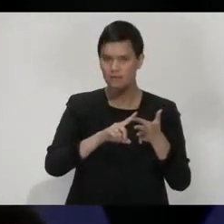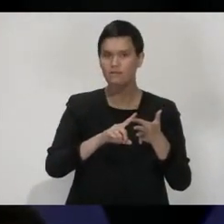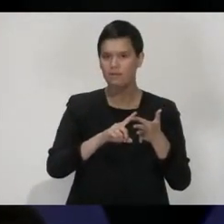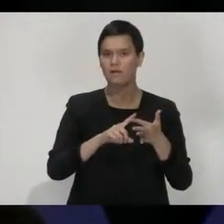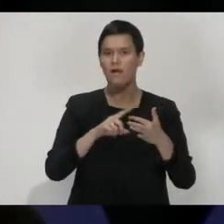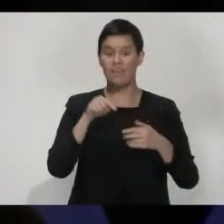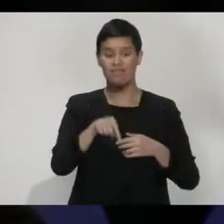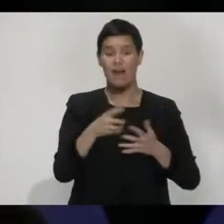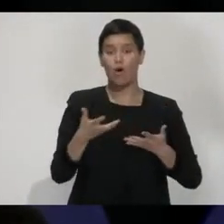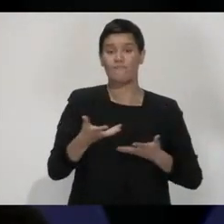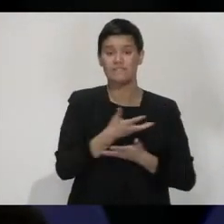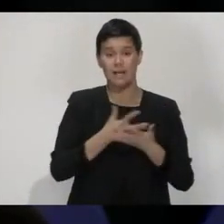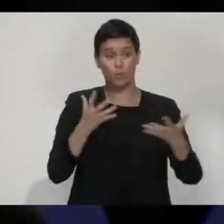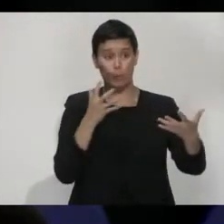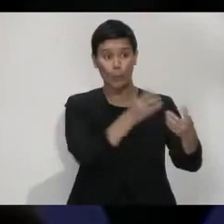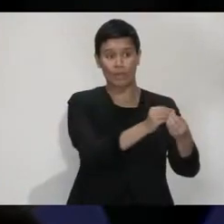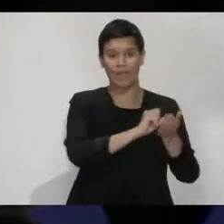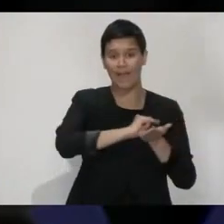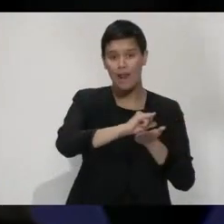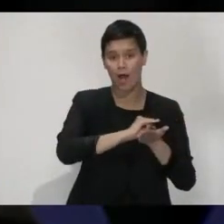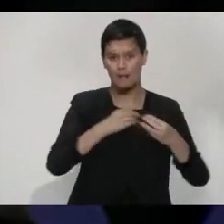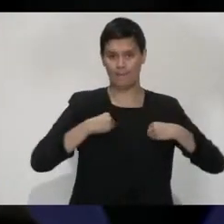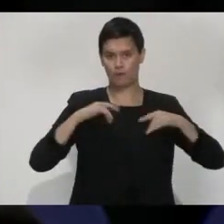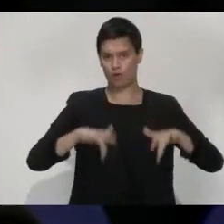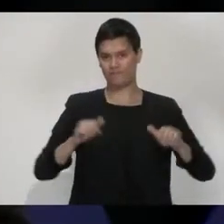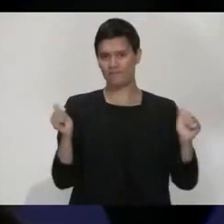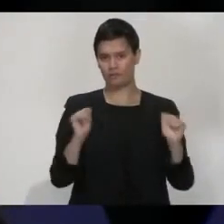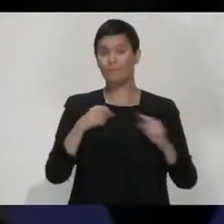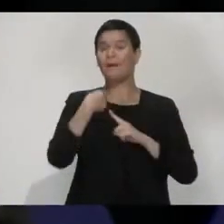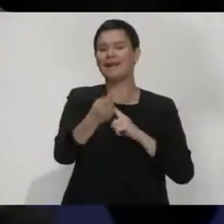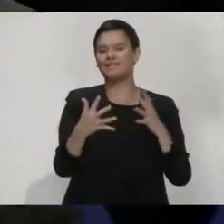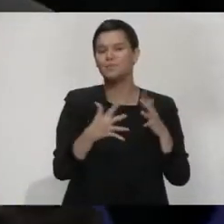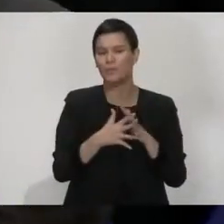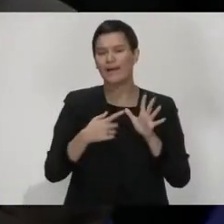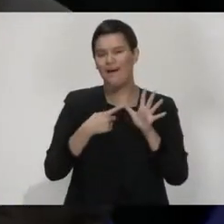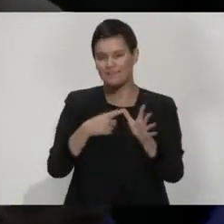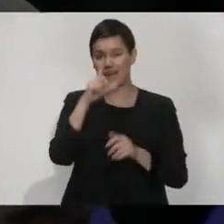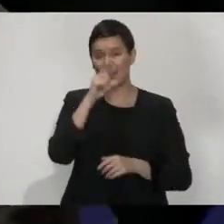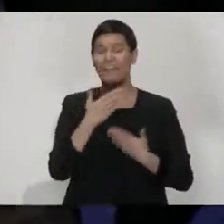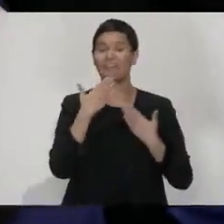discussions. I hope we'll have something more to say about it early next week. Thanks, everybody. Have a good weekend.